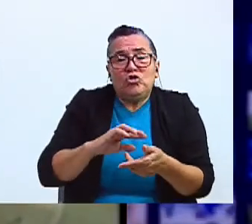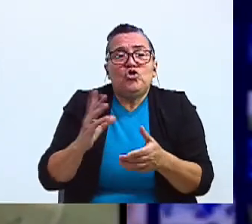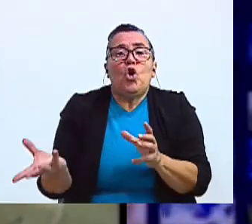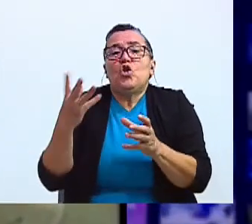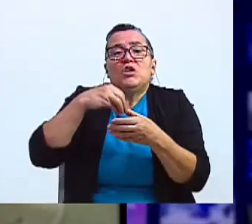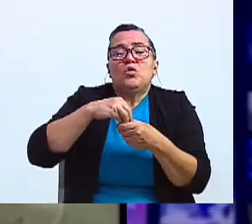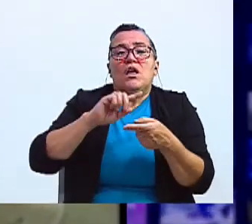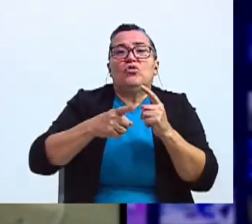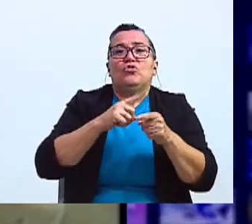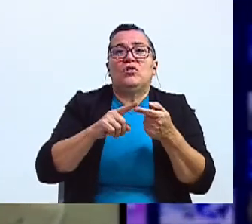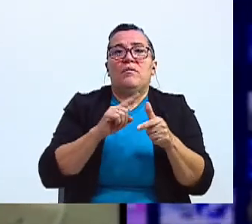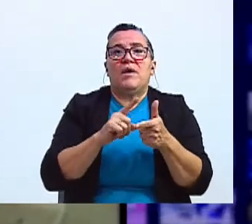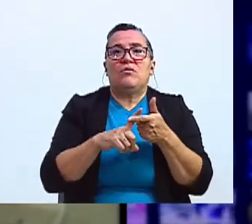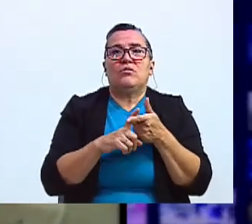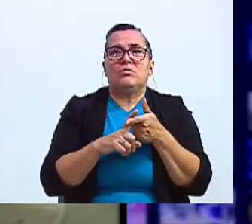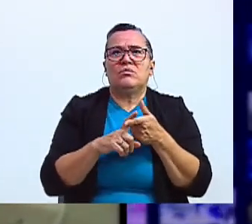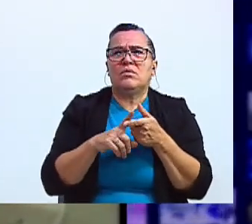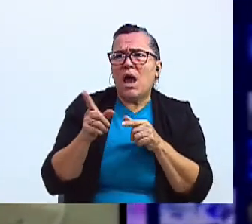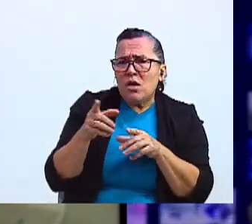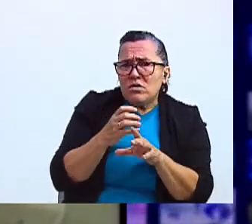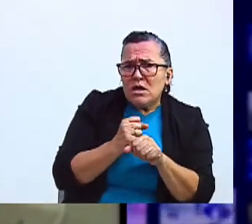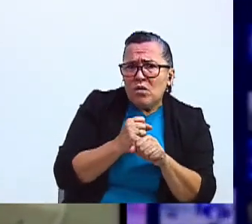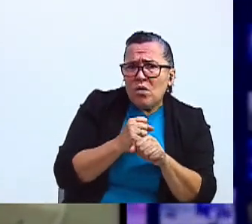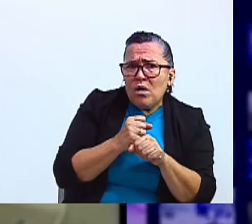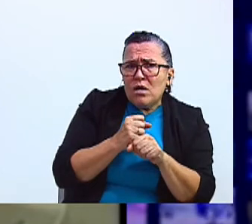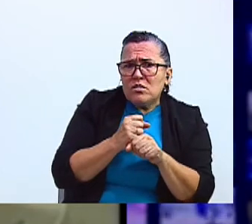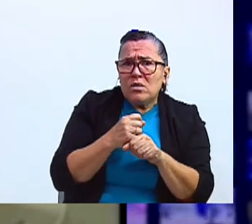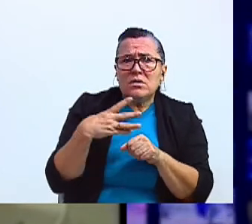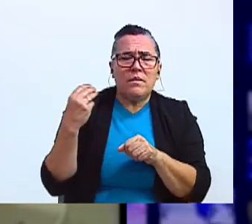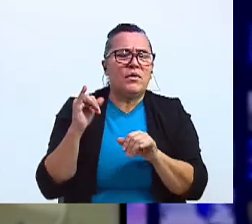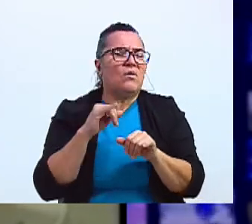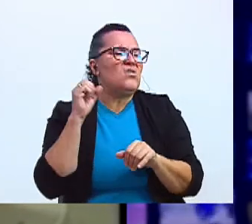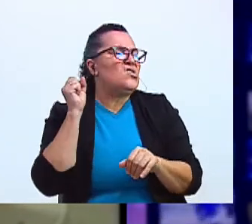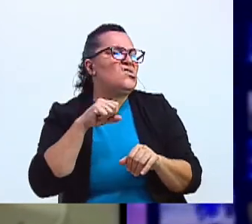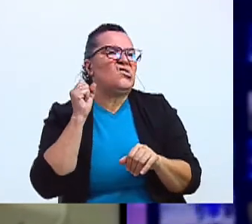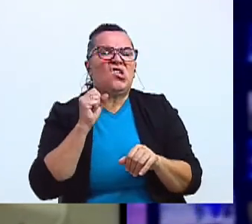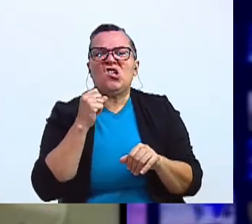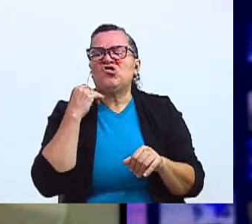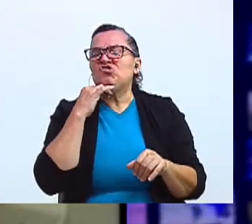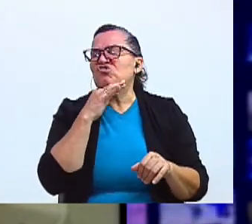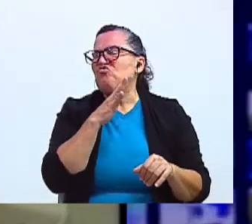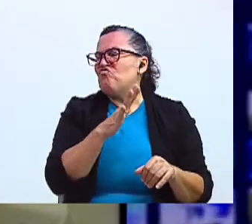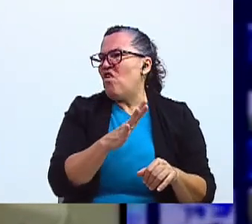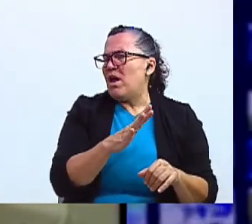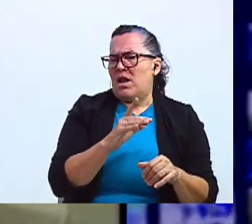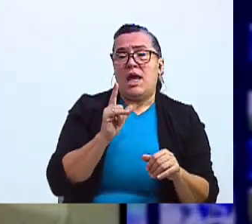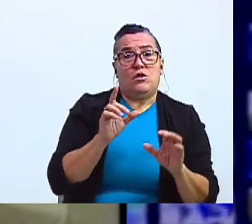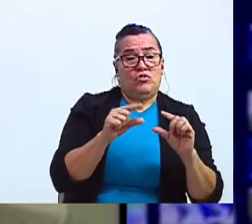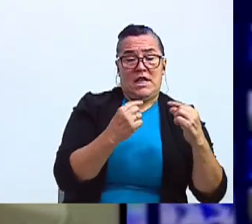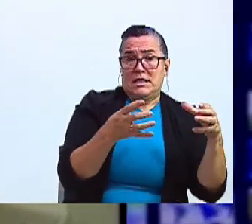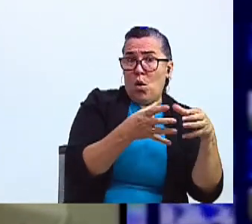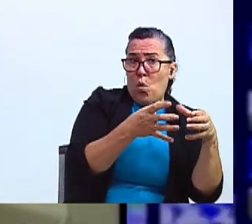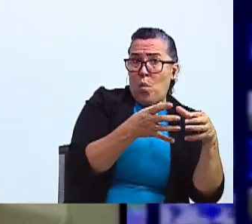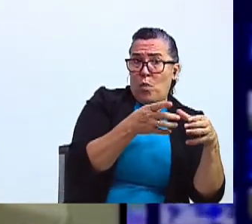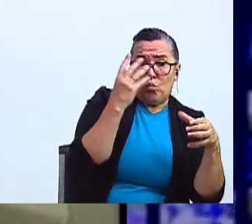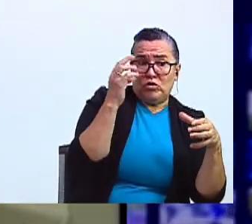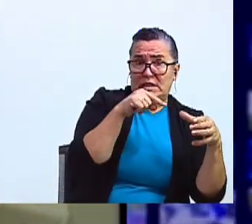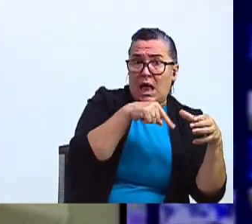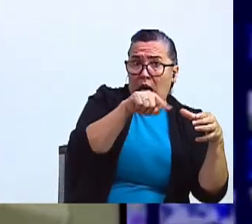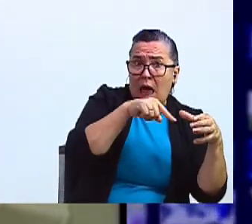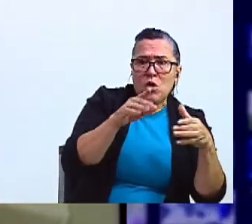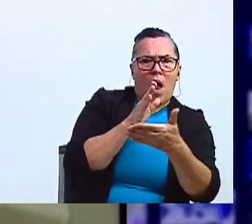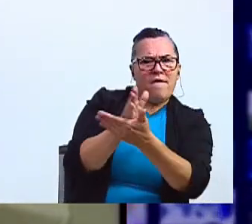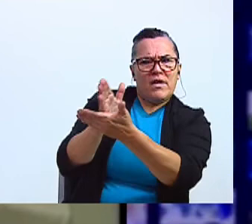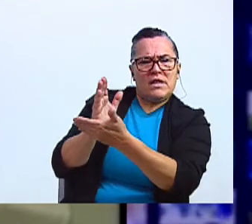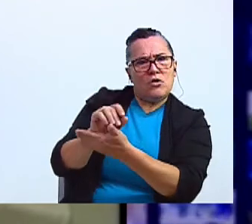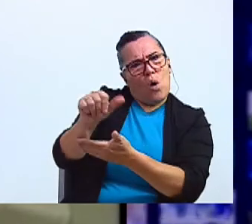girl Hazel? Yeah. The weirdest girl in school. She is so weird. And if you're in a clique that's hurting other people or hurting